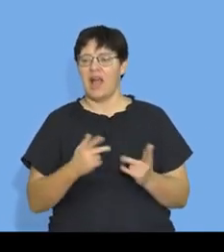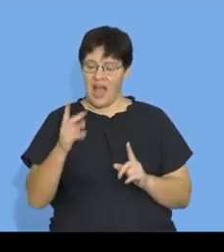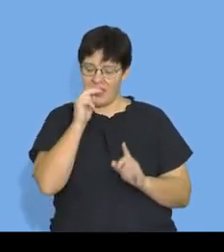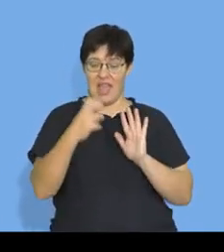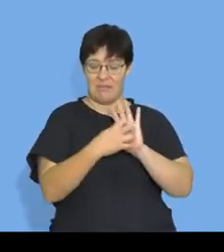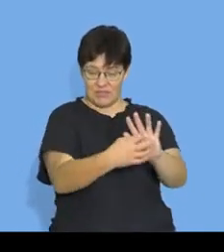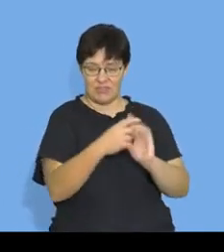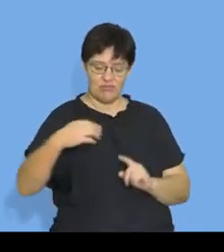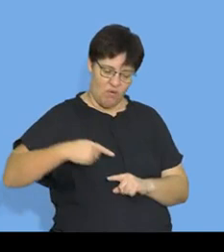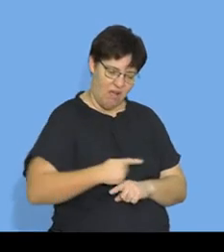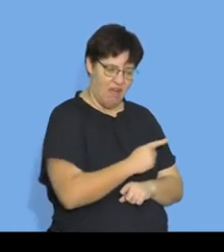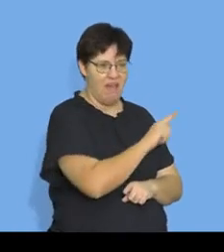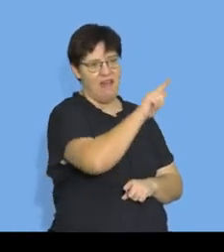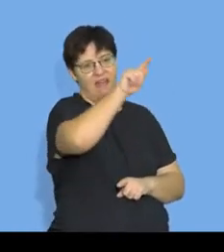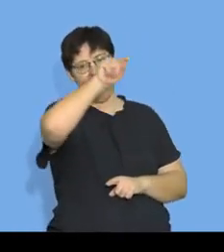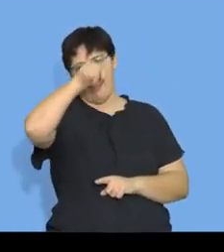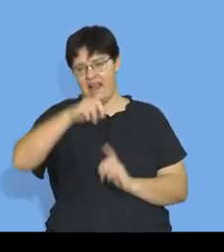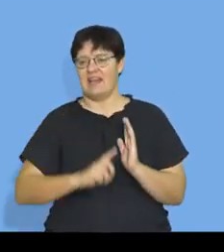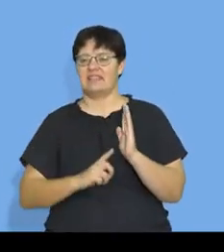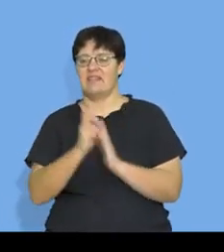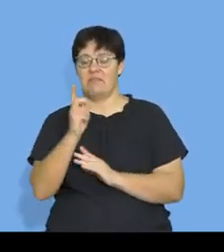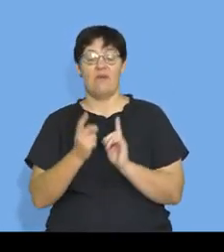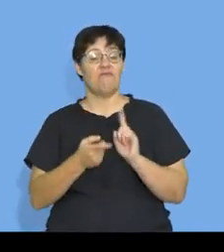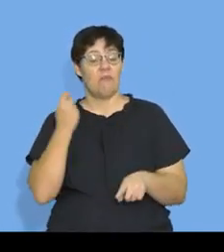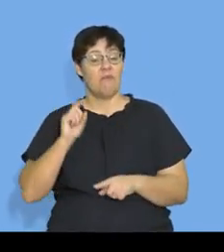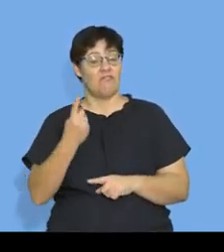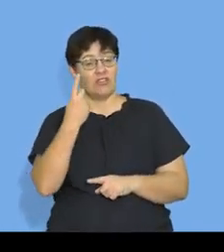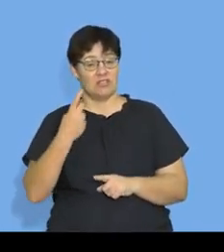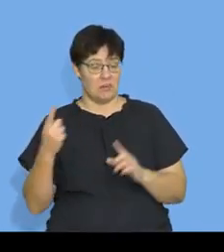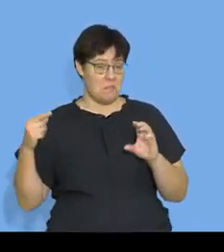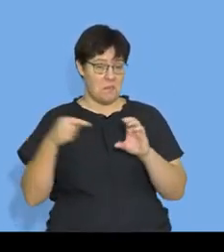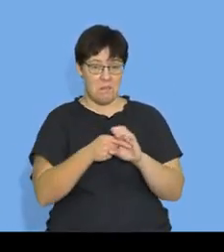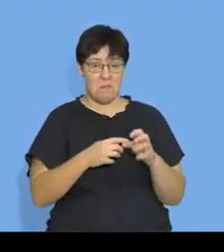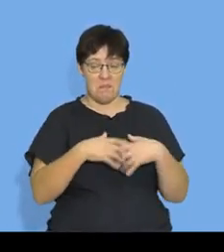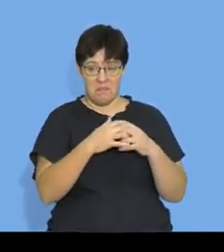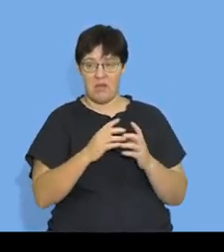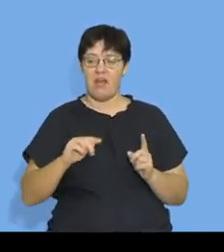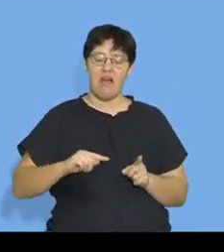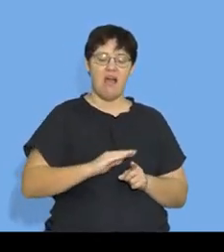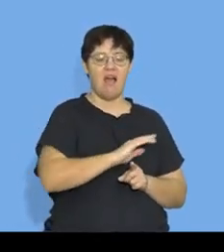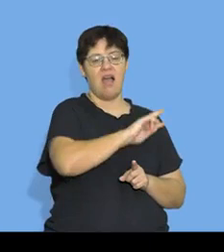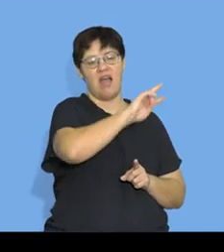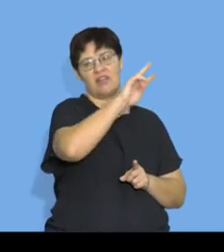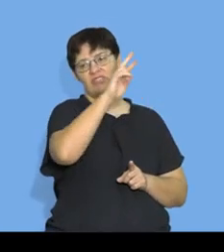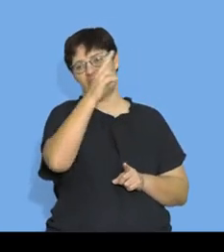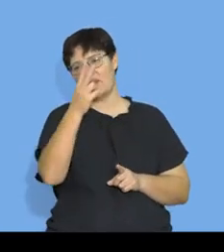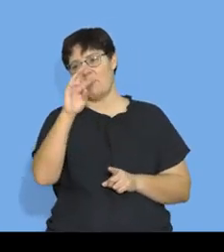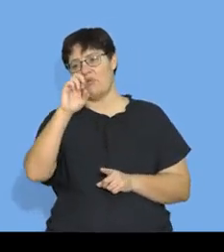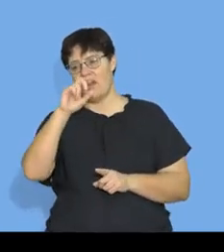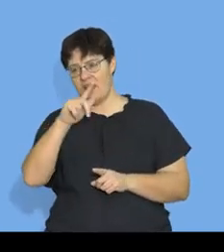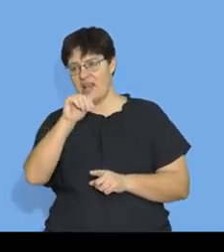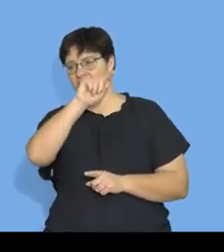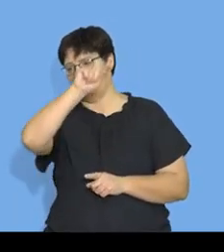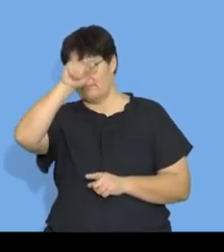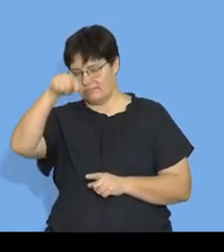so this is another image that shows you the development along from the point of fertilization to becoming the